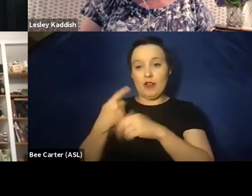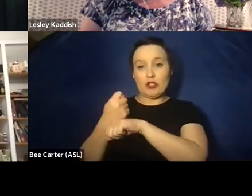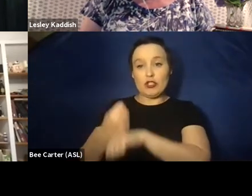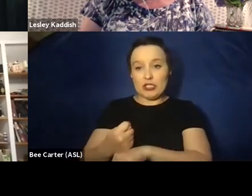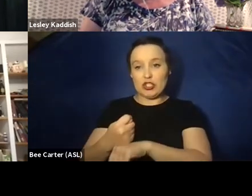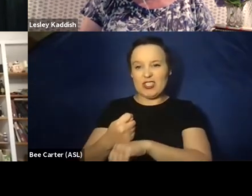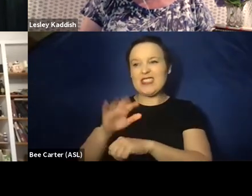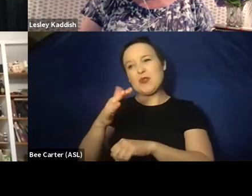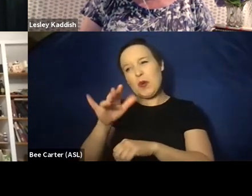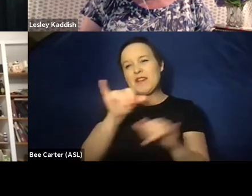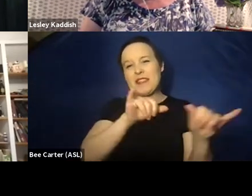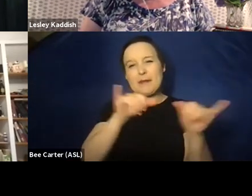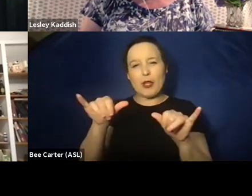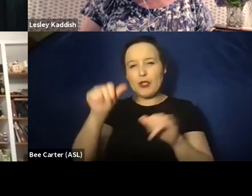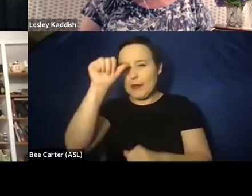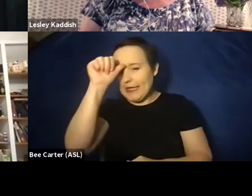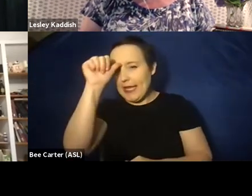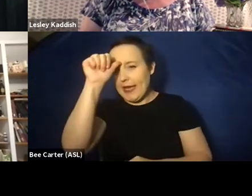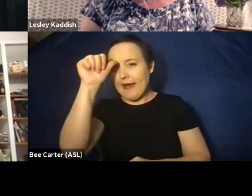India and through some of the